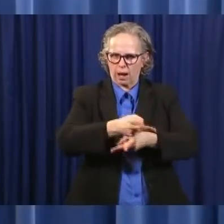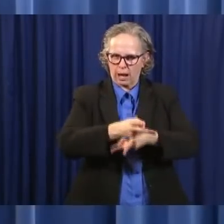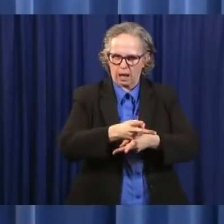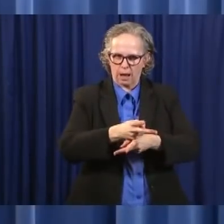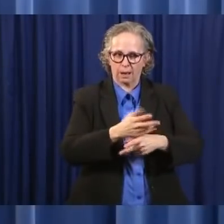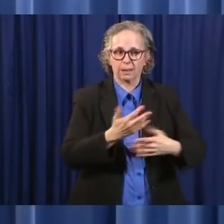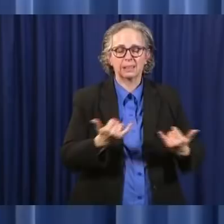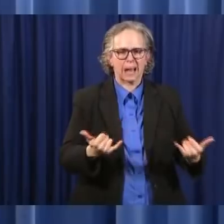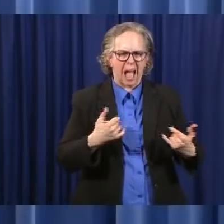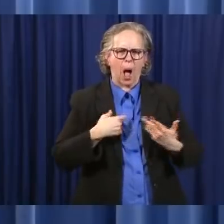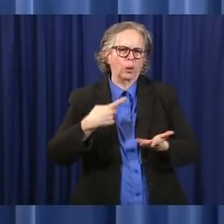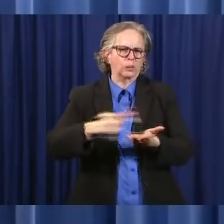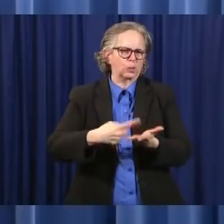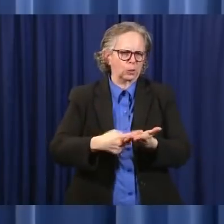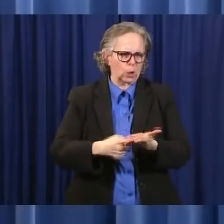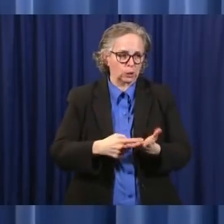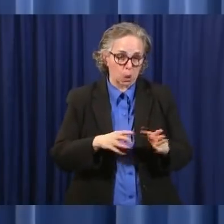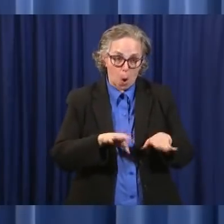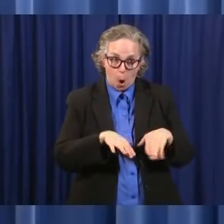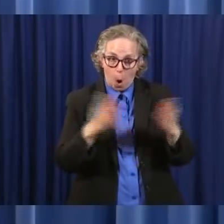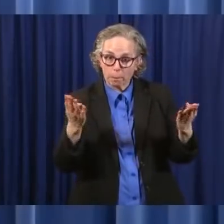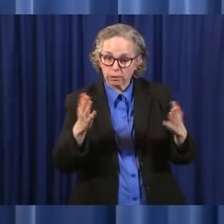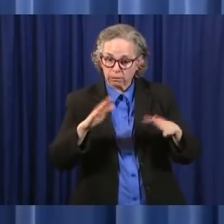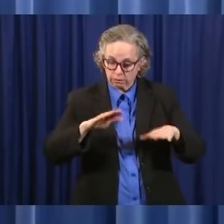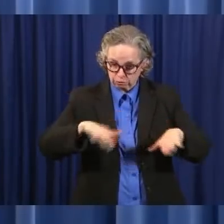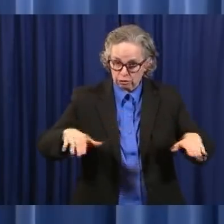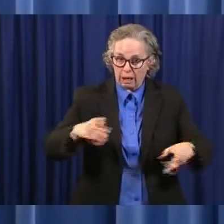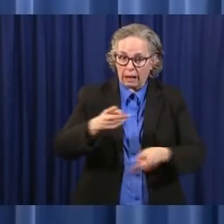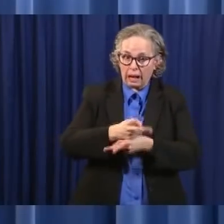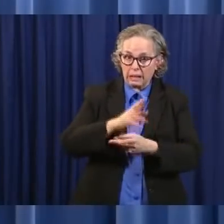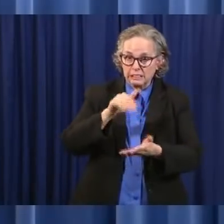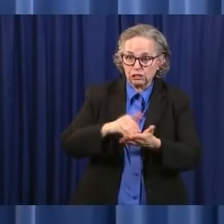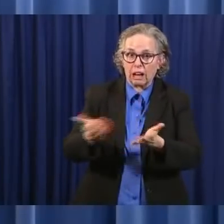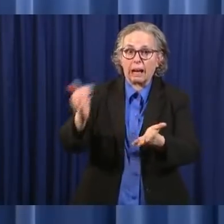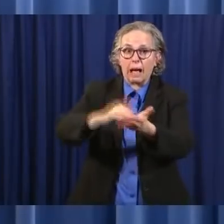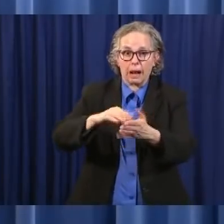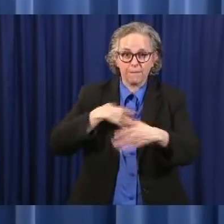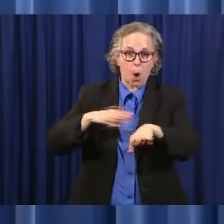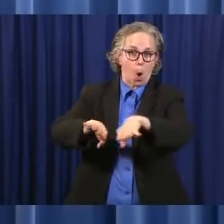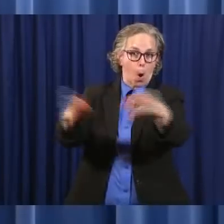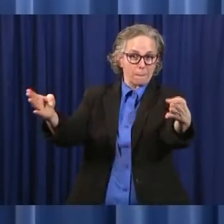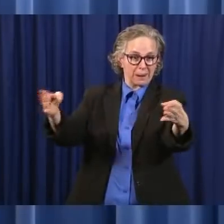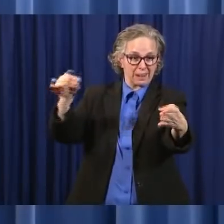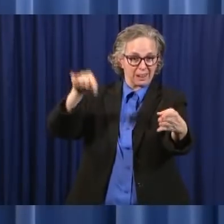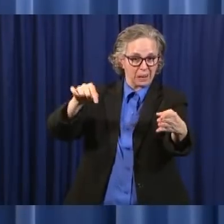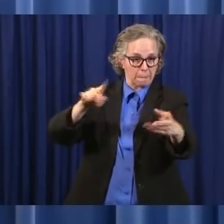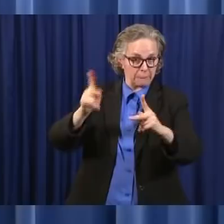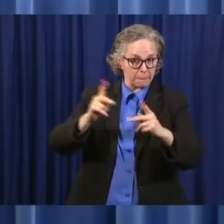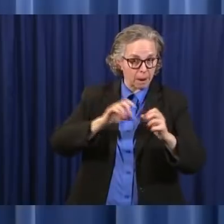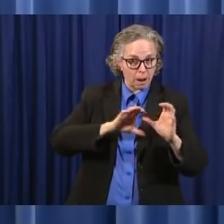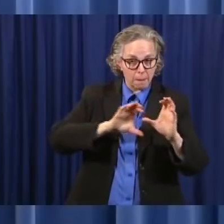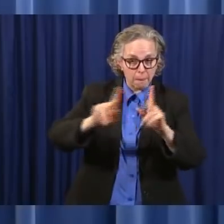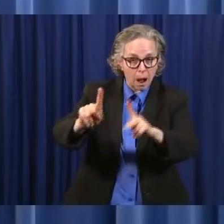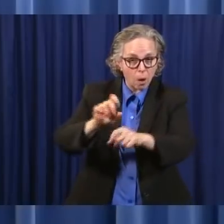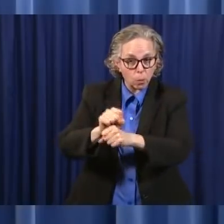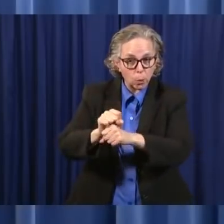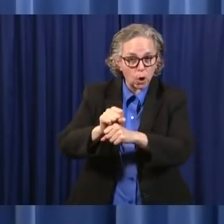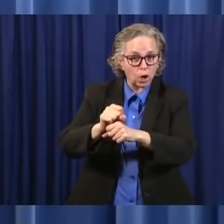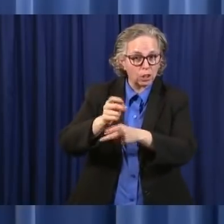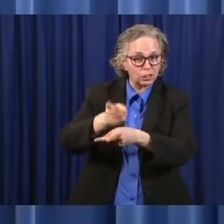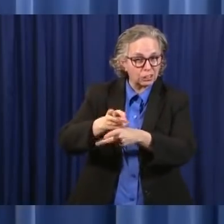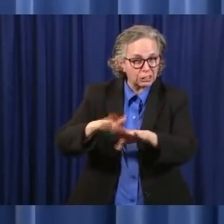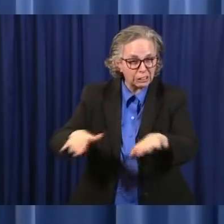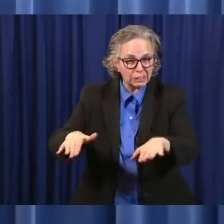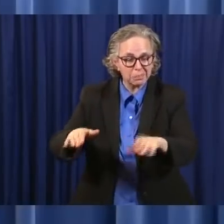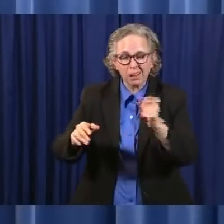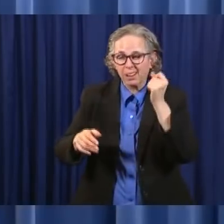up and in making that available to people who are going back to work, you know, we want to make sure that we have it